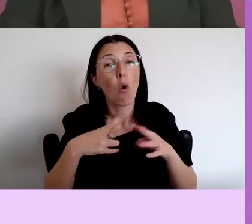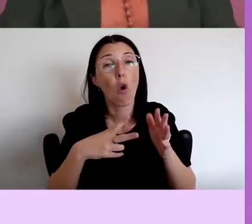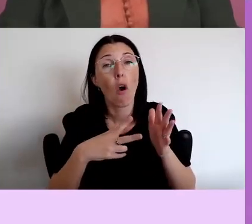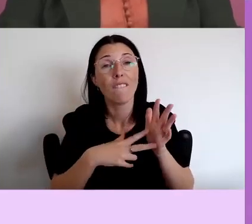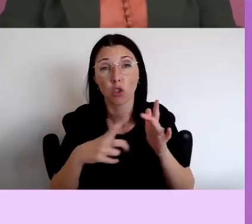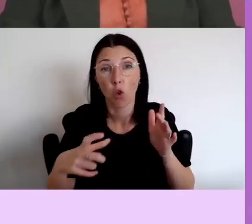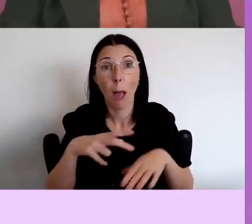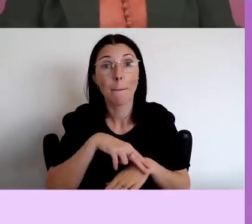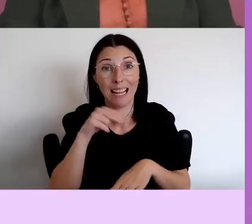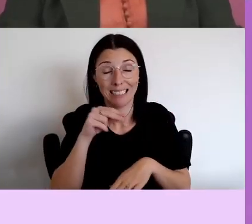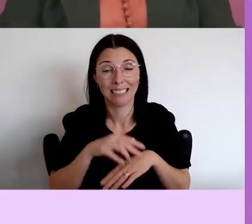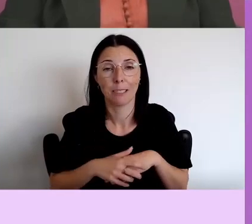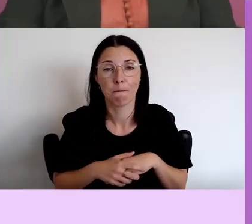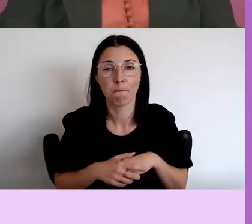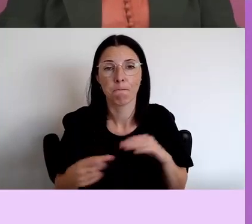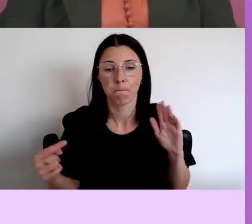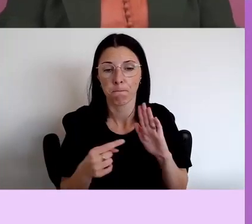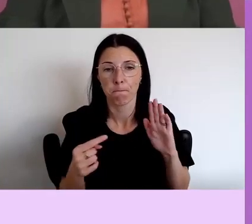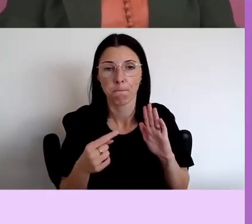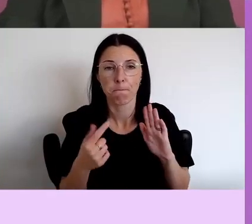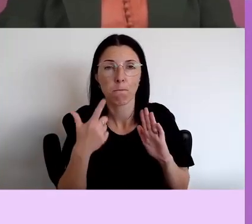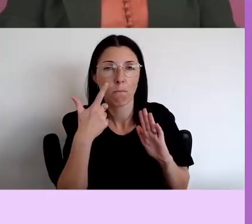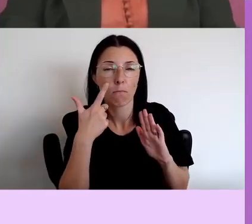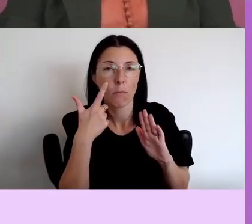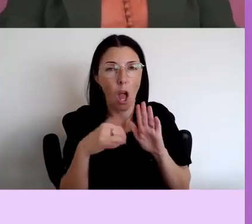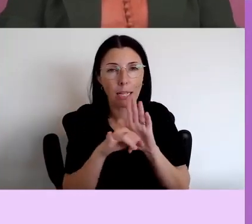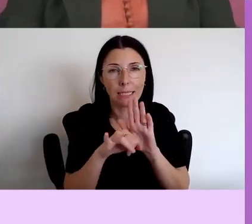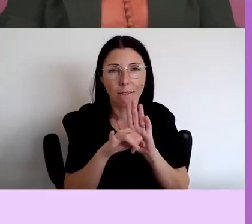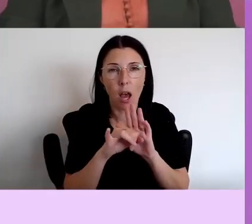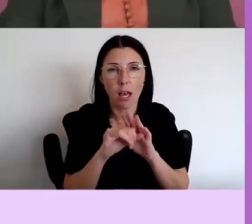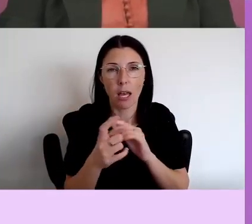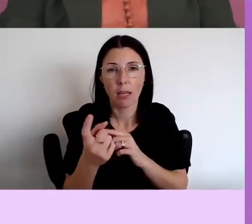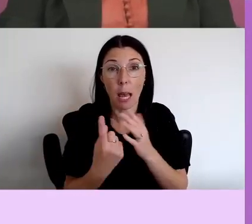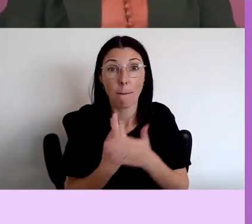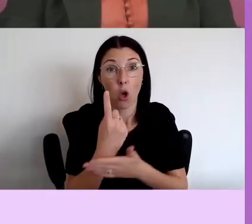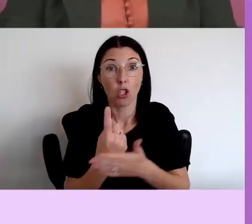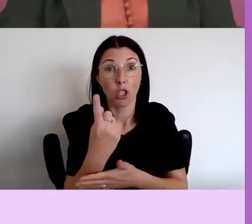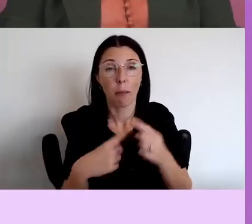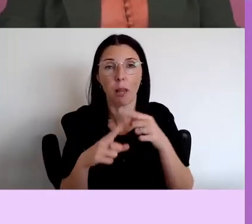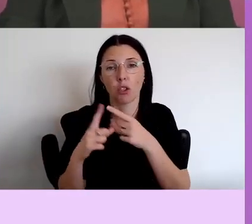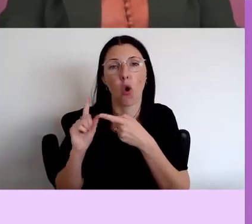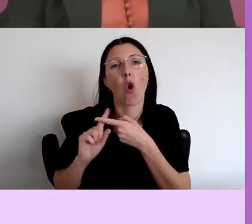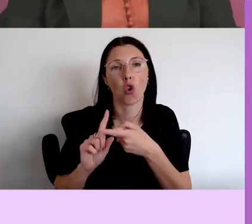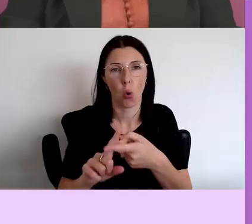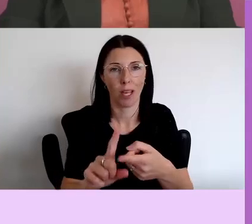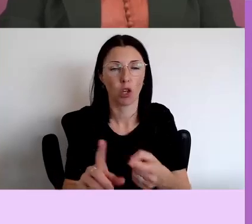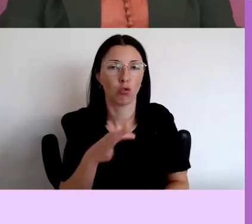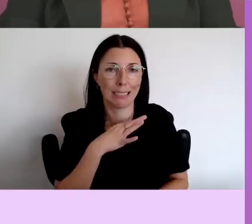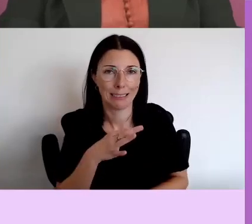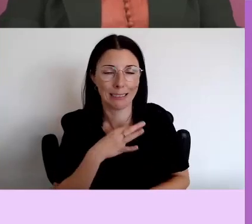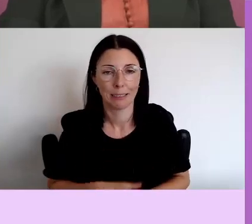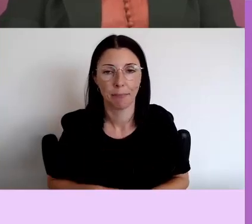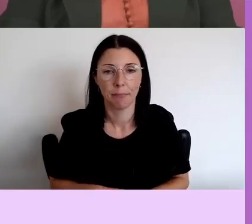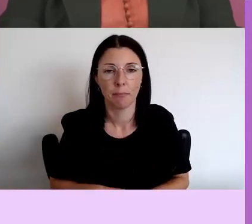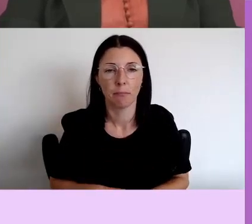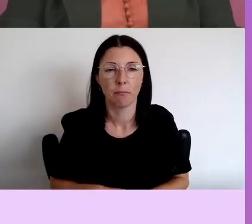and these identify emerging and enduring misconduct risks. This work involved extensive